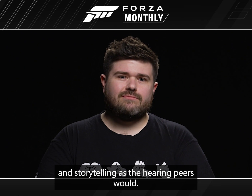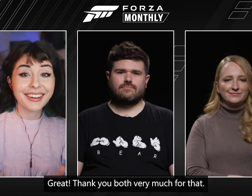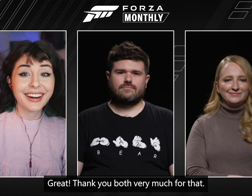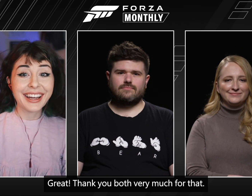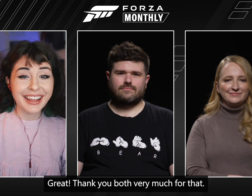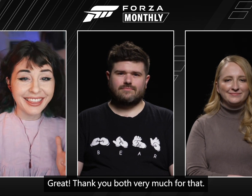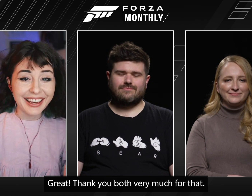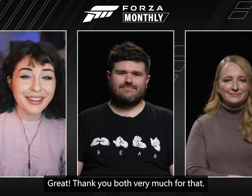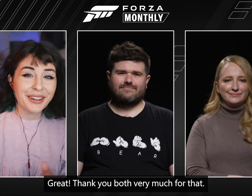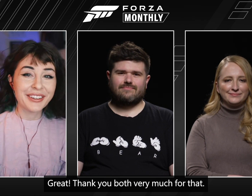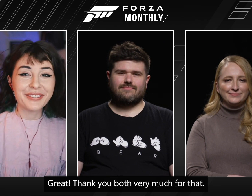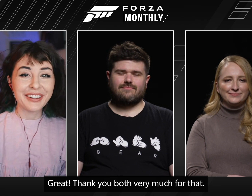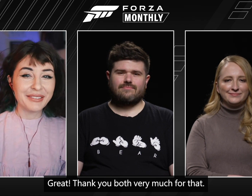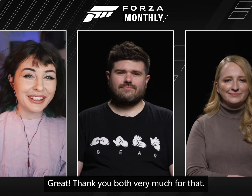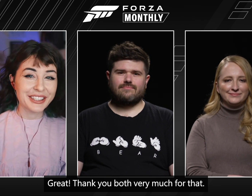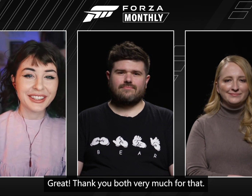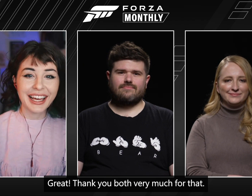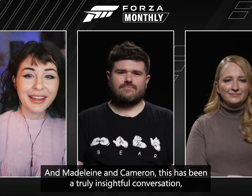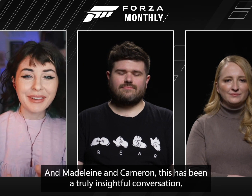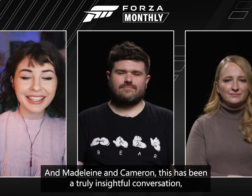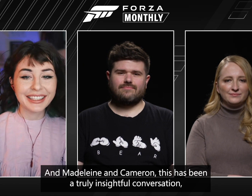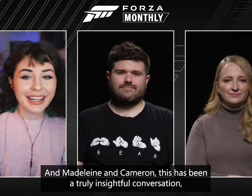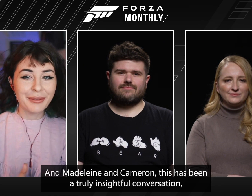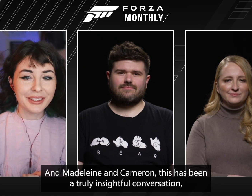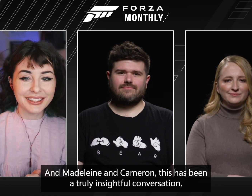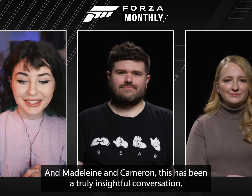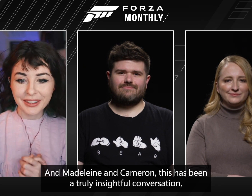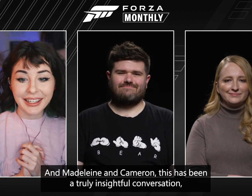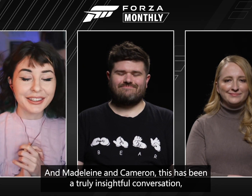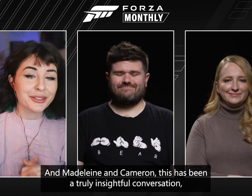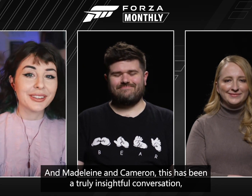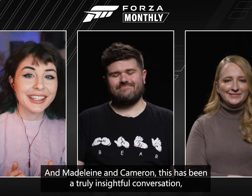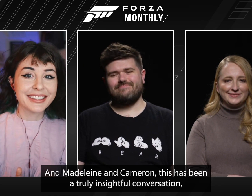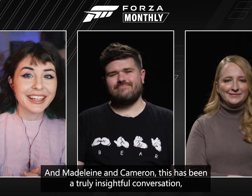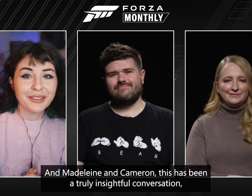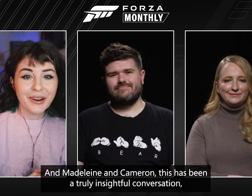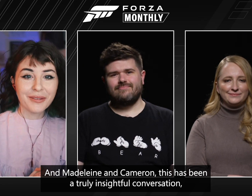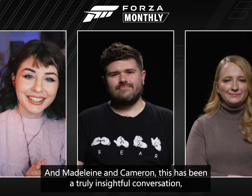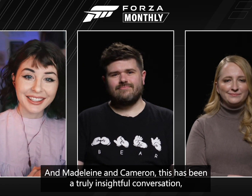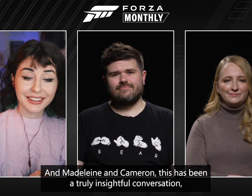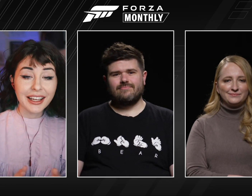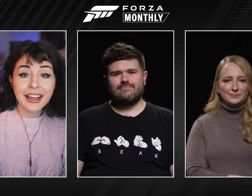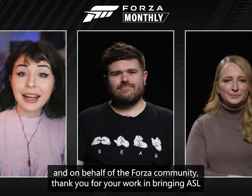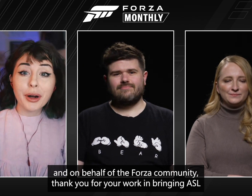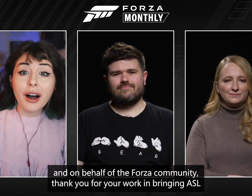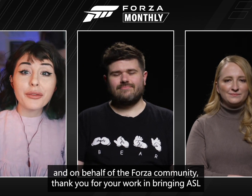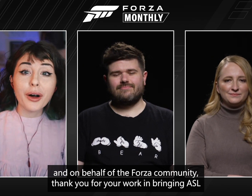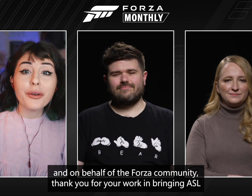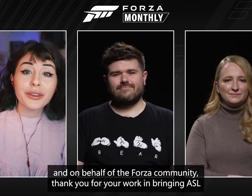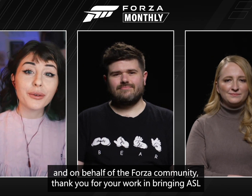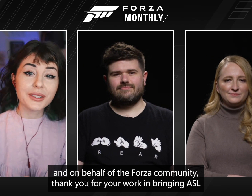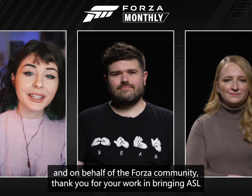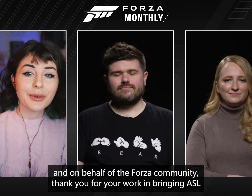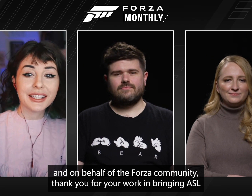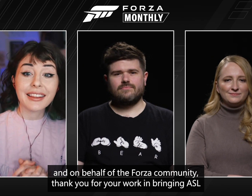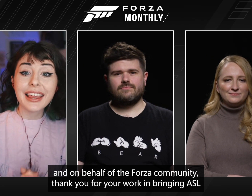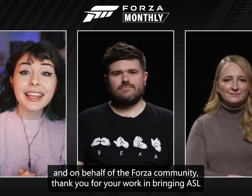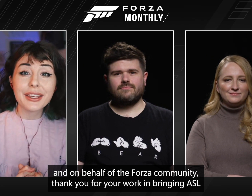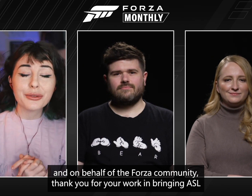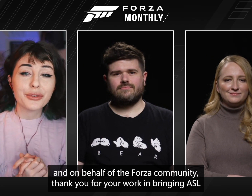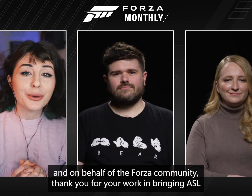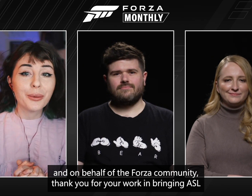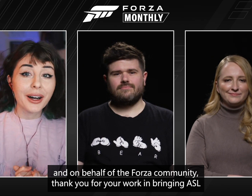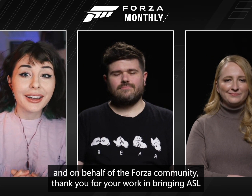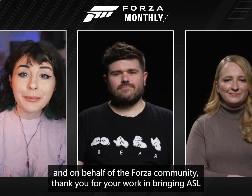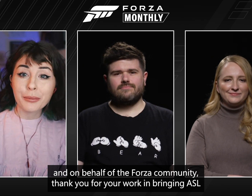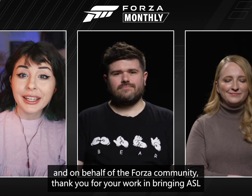peers would. Great. Thank you both very much for that. And Madeleine and Cameron, this has been a truly insightful conversation. And on behalf of the Forza community, thank